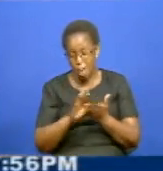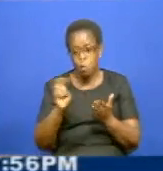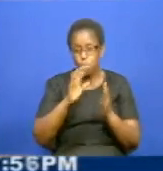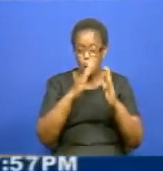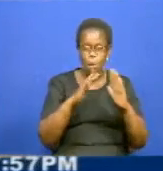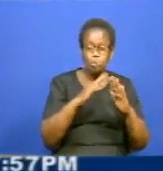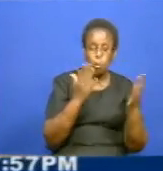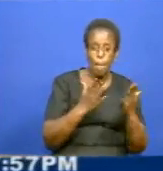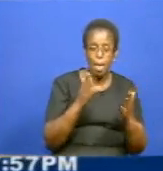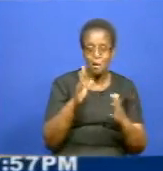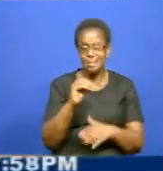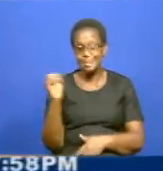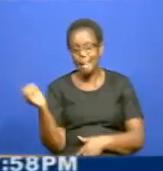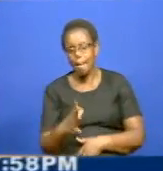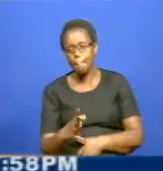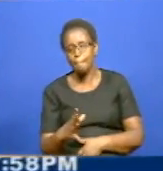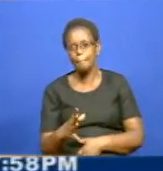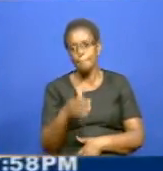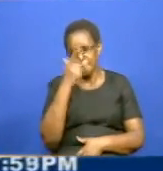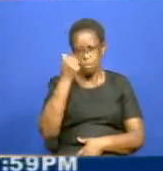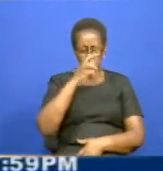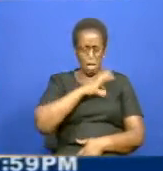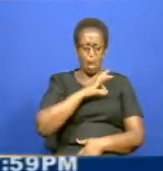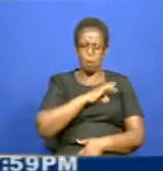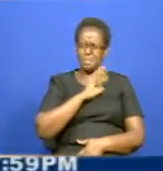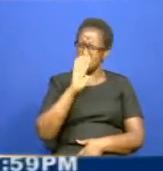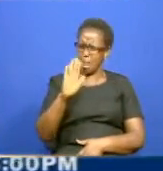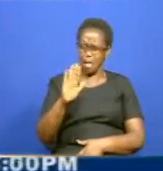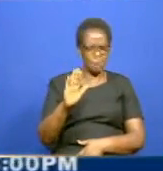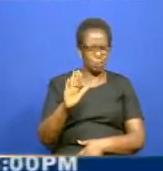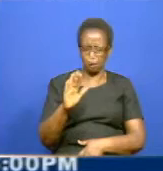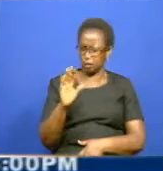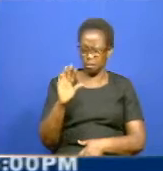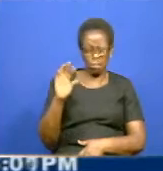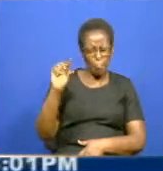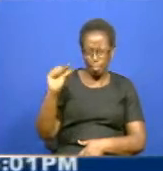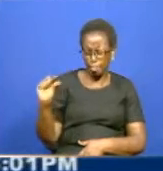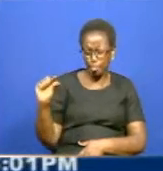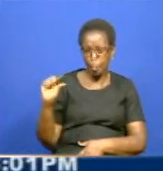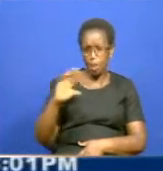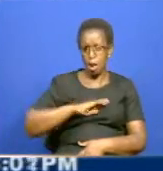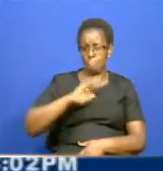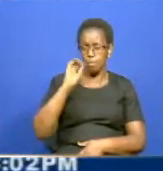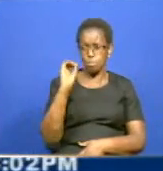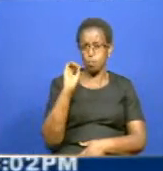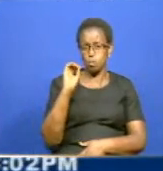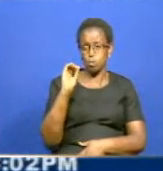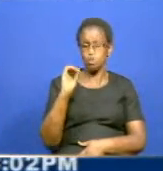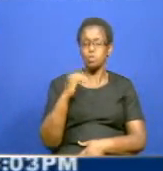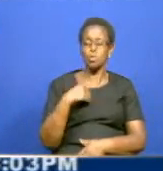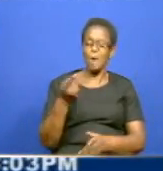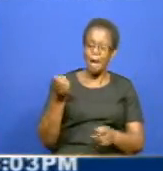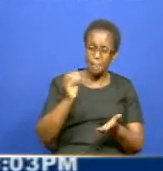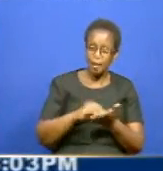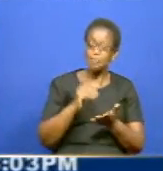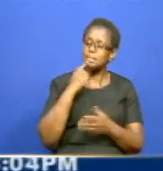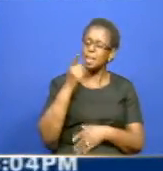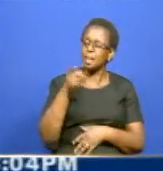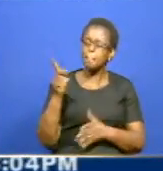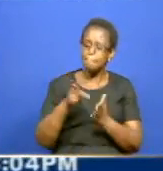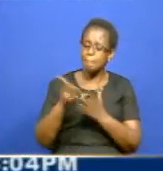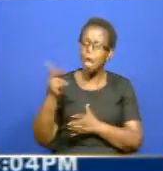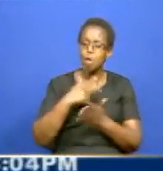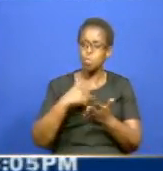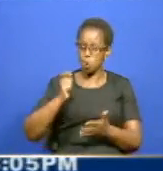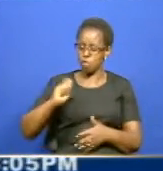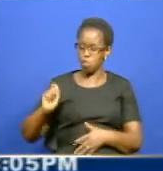because the house allowance they get is too little. So for them to be told again to buy uniform, it is really, really not right, because